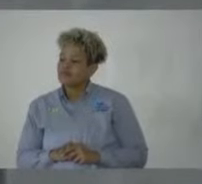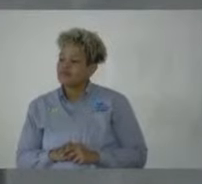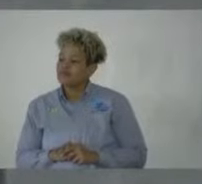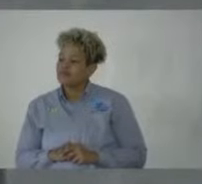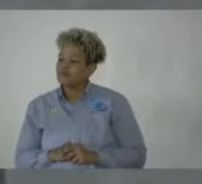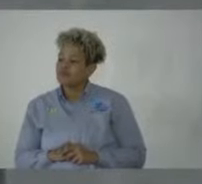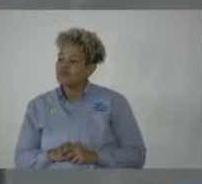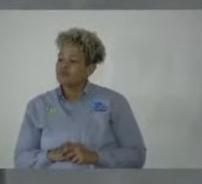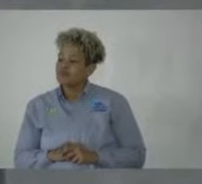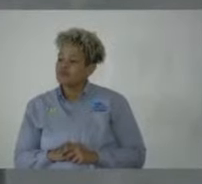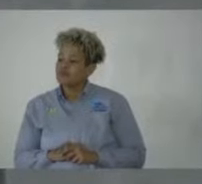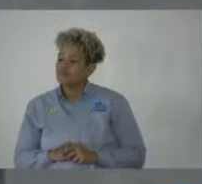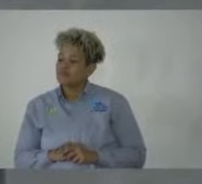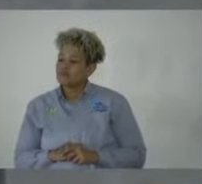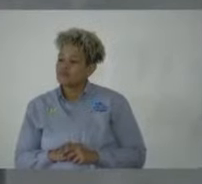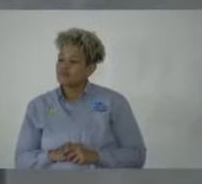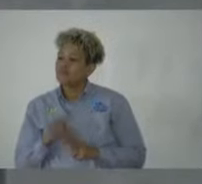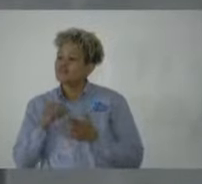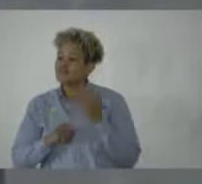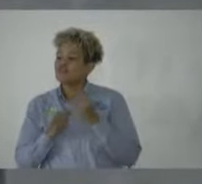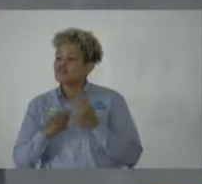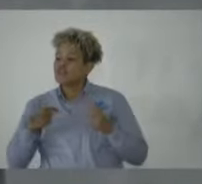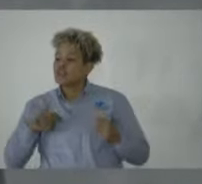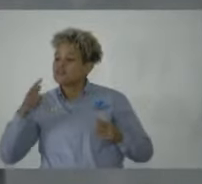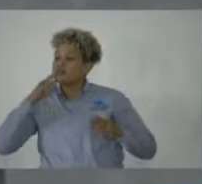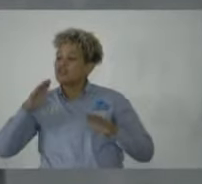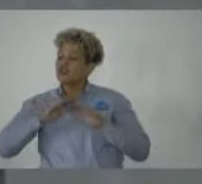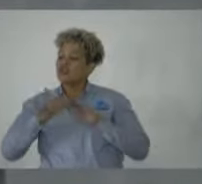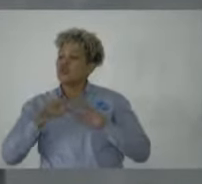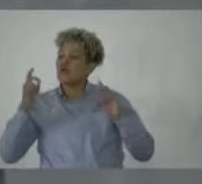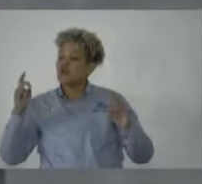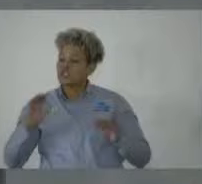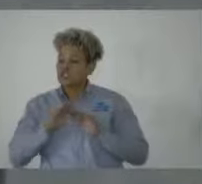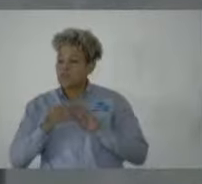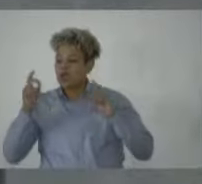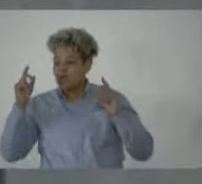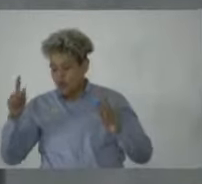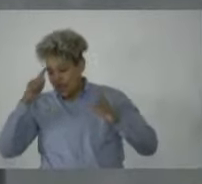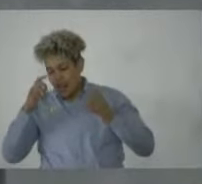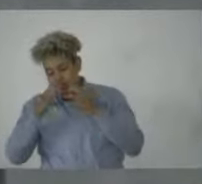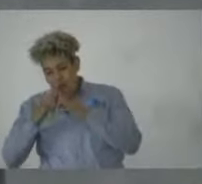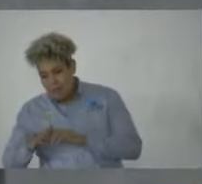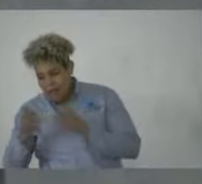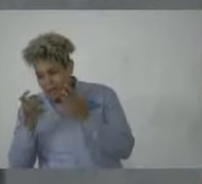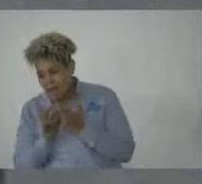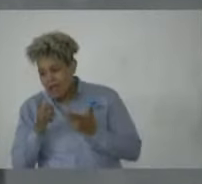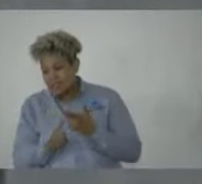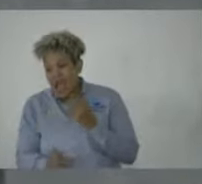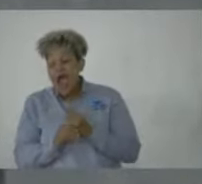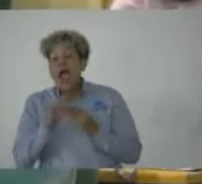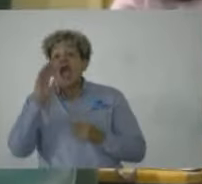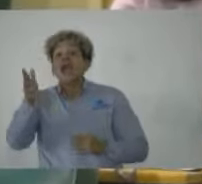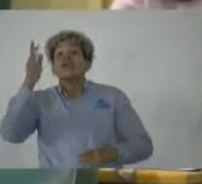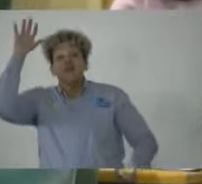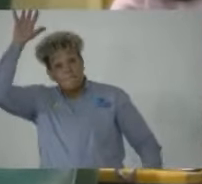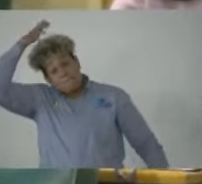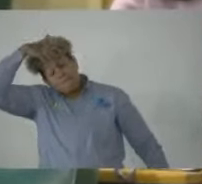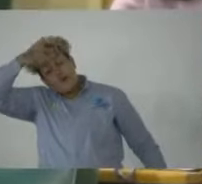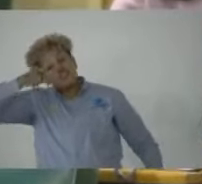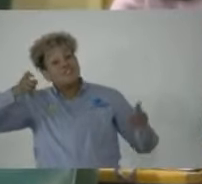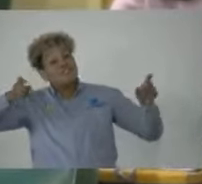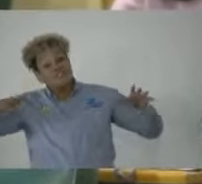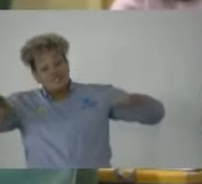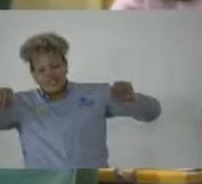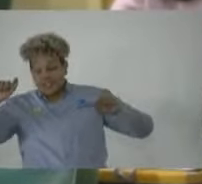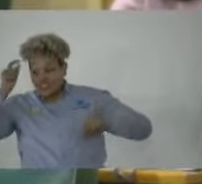Trust me on this, okay? Jamaica quickly complied. and the Portia Simpson Miller